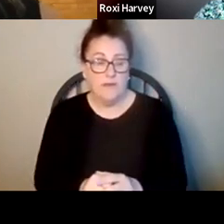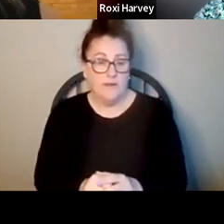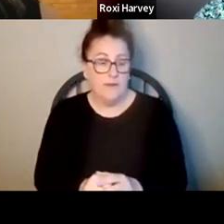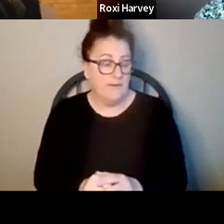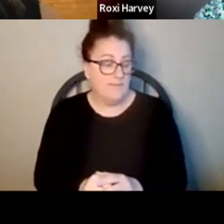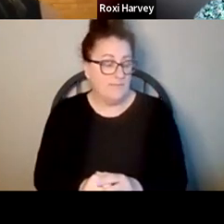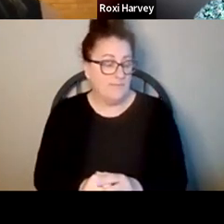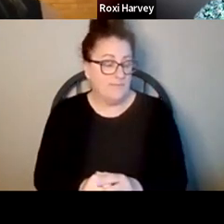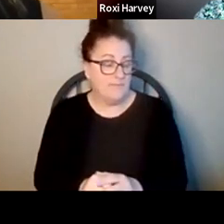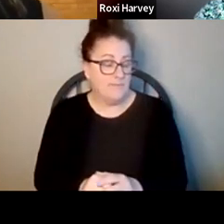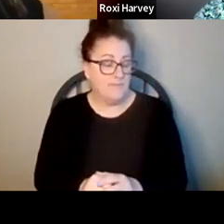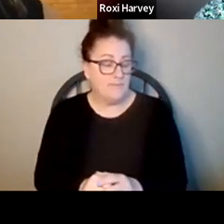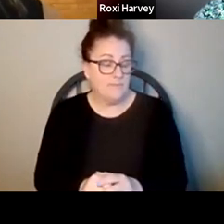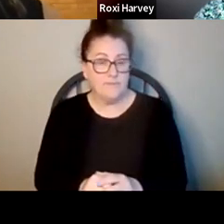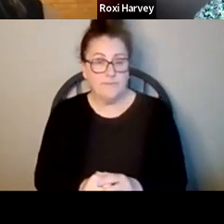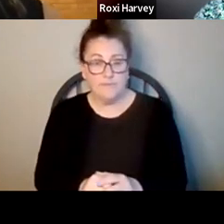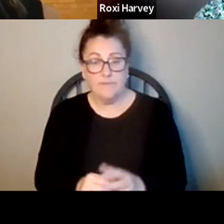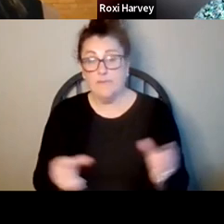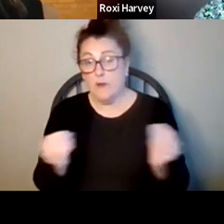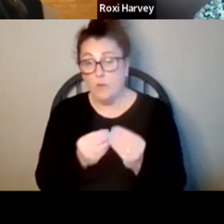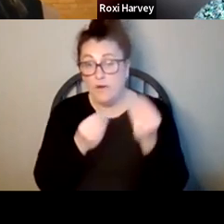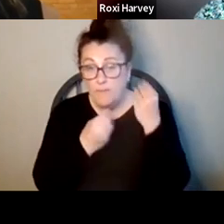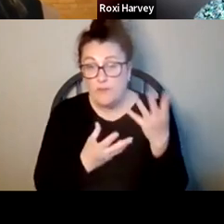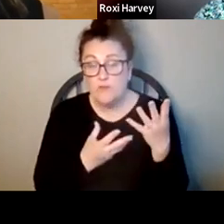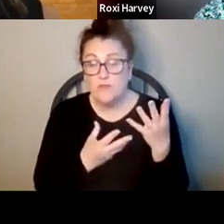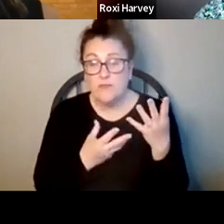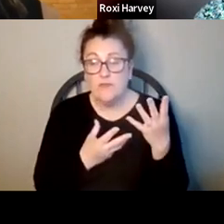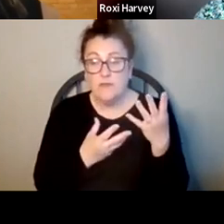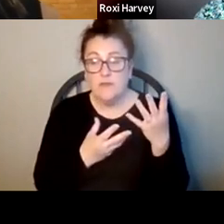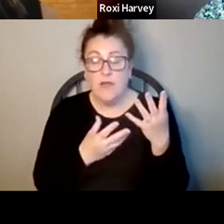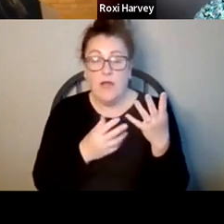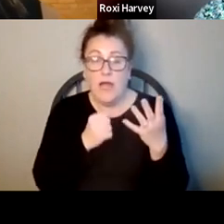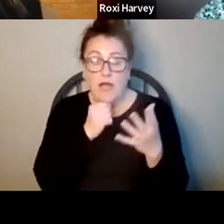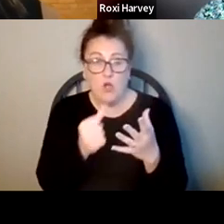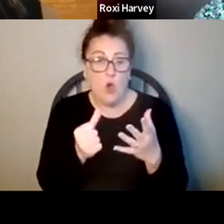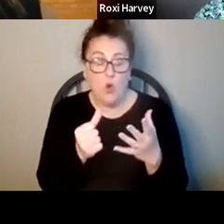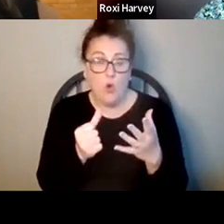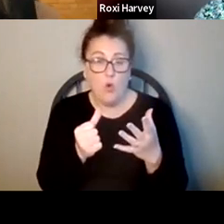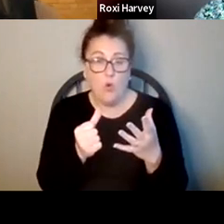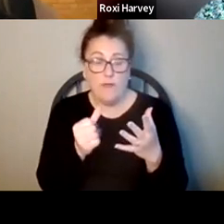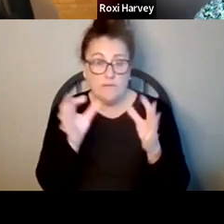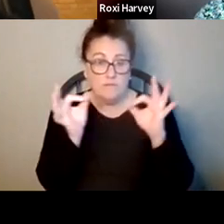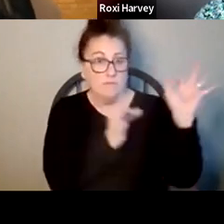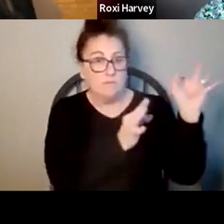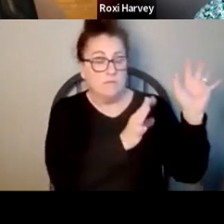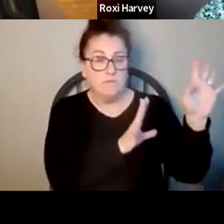But that might be another way to get more information. But I don't want to lose sight of, you know, if this